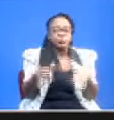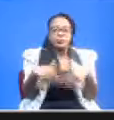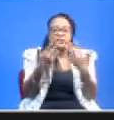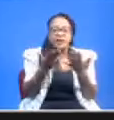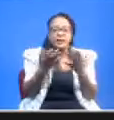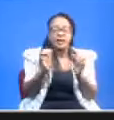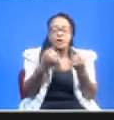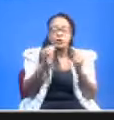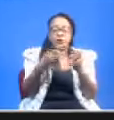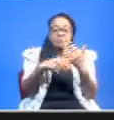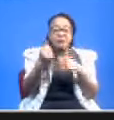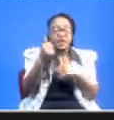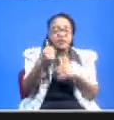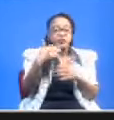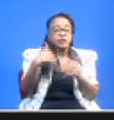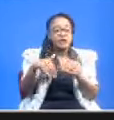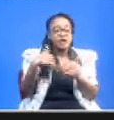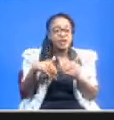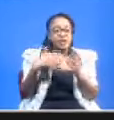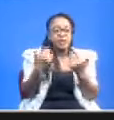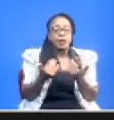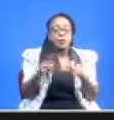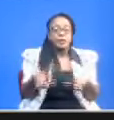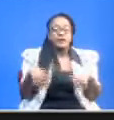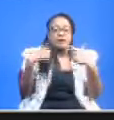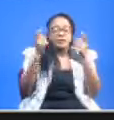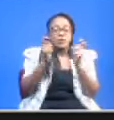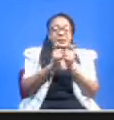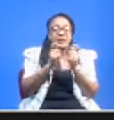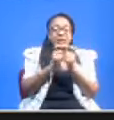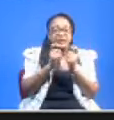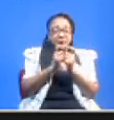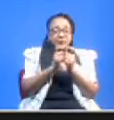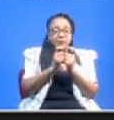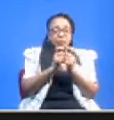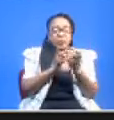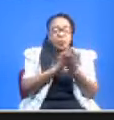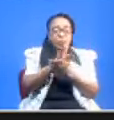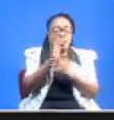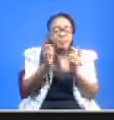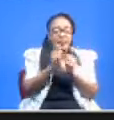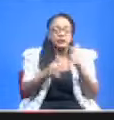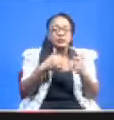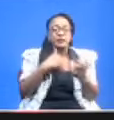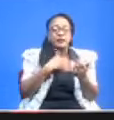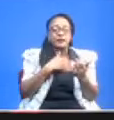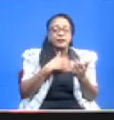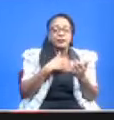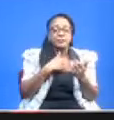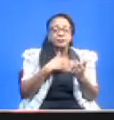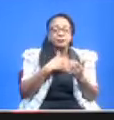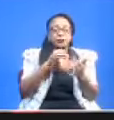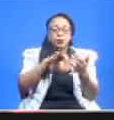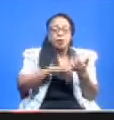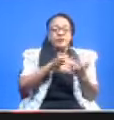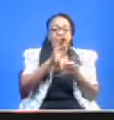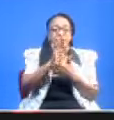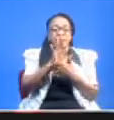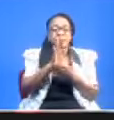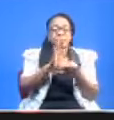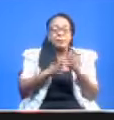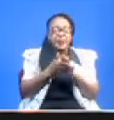for surgery. He has resorted to surviving on painkillers to get through the bouts of pain he experiences. His wife has had to become